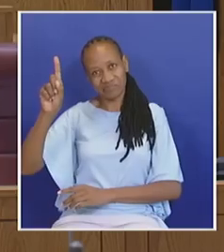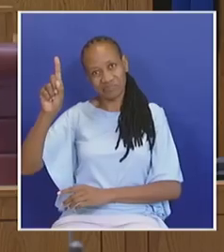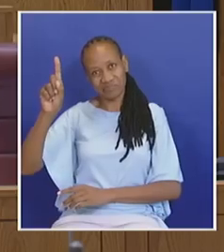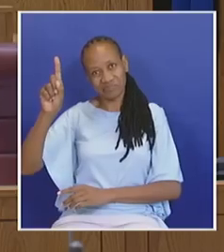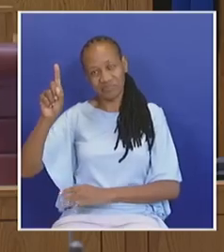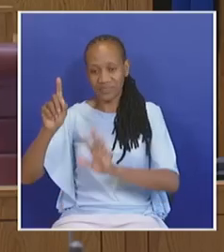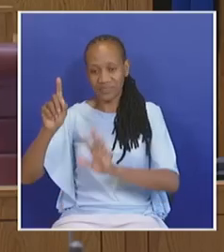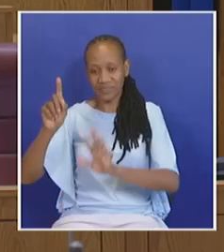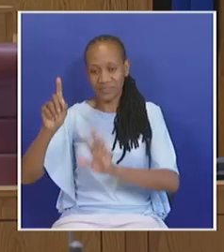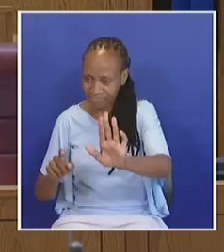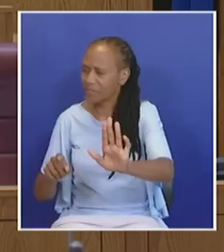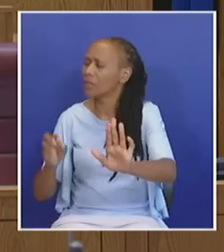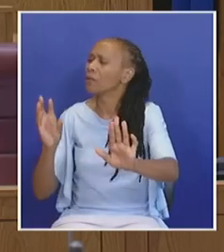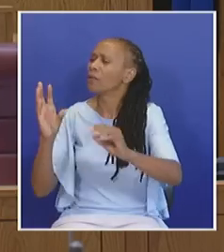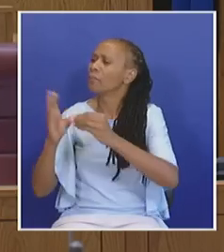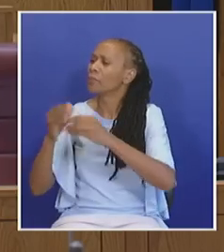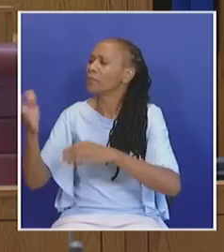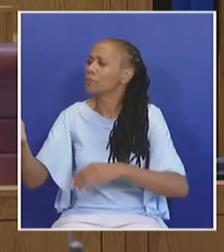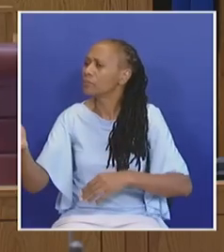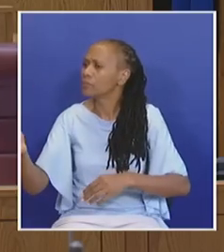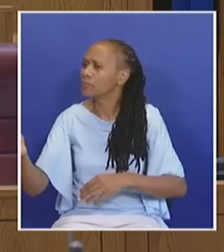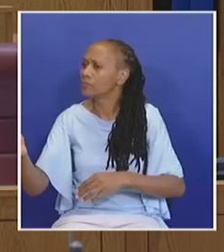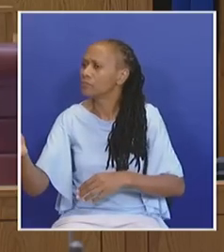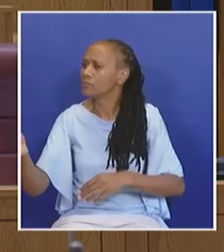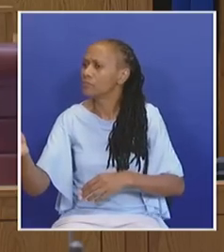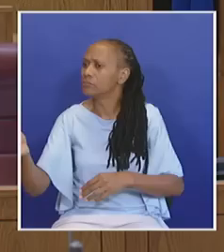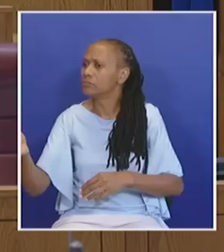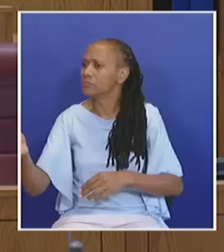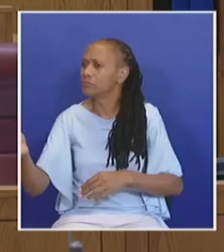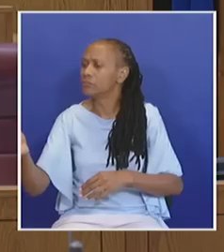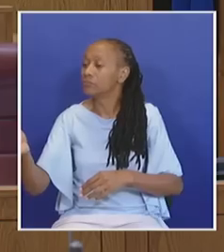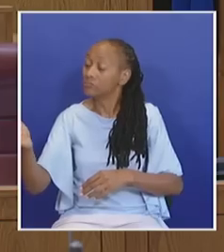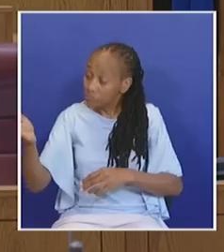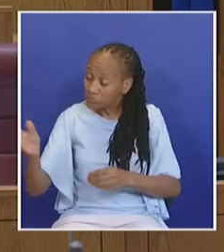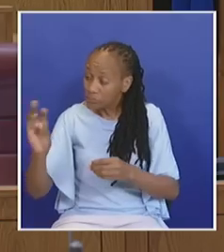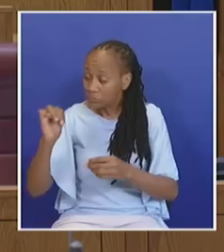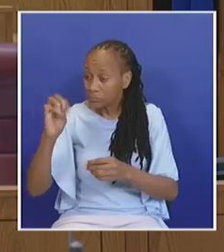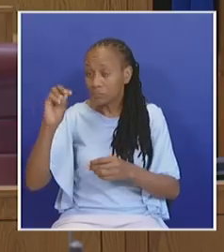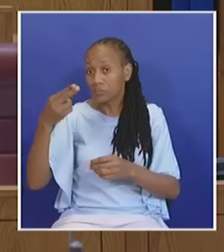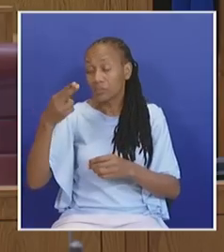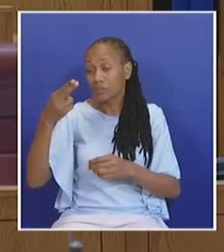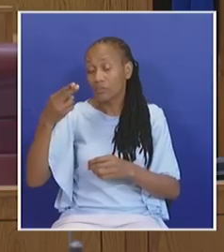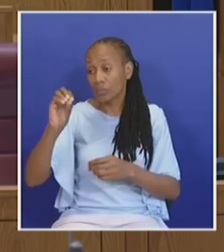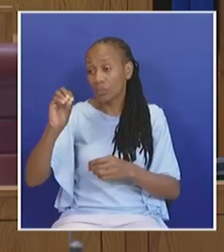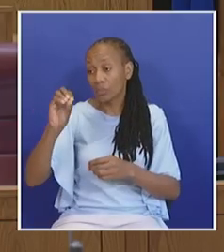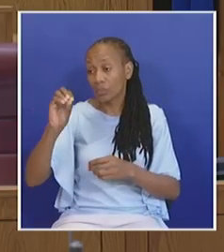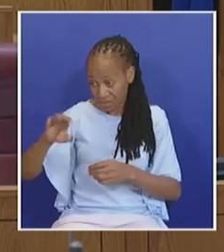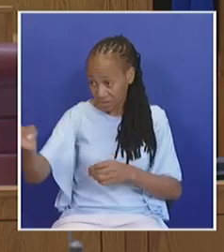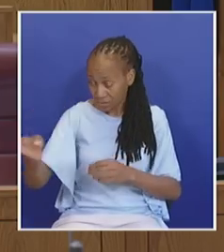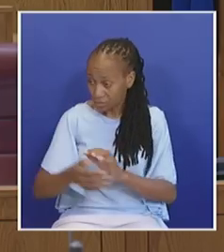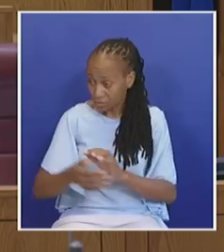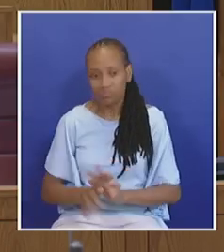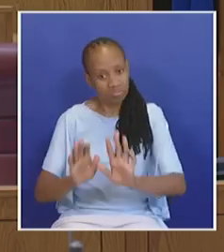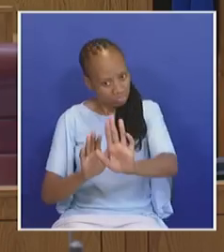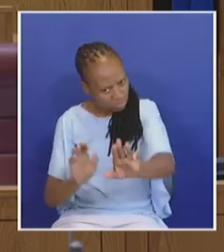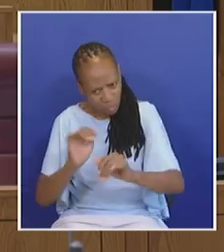Esak, let's hear what Honorable Mokhosi. I will explain to you why now. Honorable Mokhosi? I hope you're checking my time, Honorable Chairperson. No, your time will